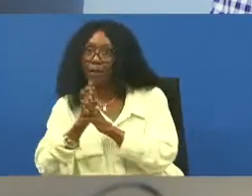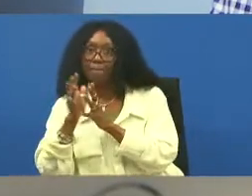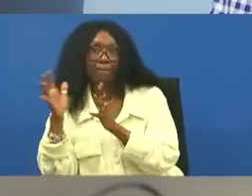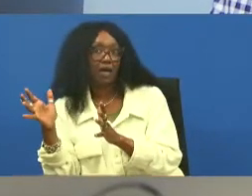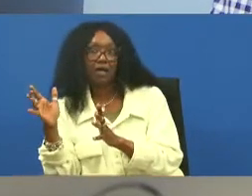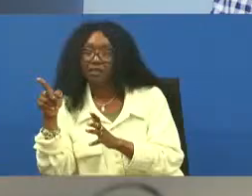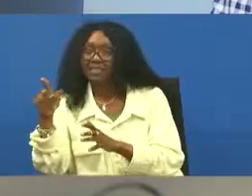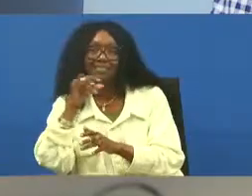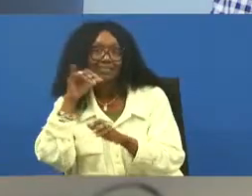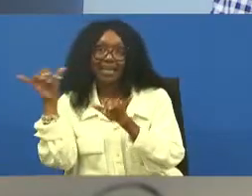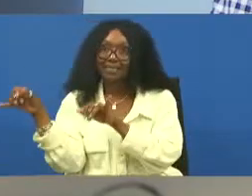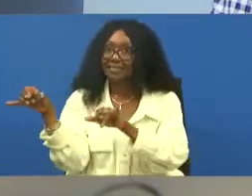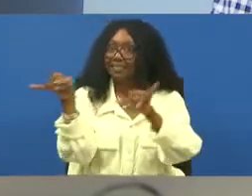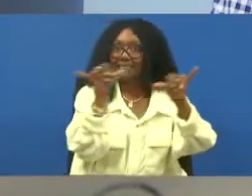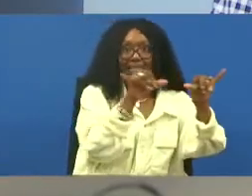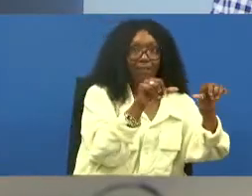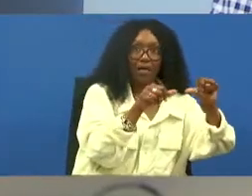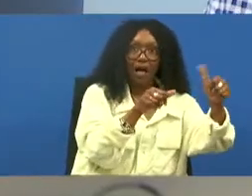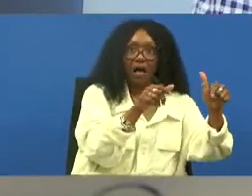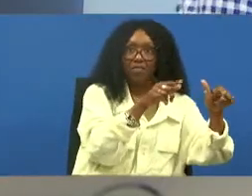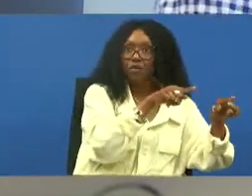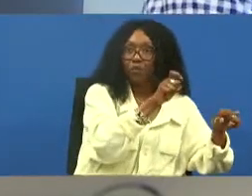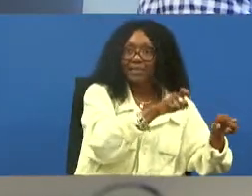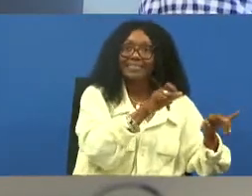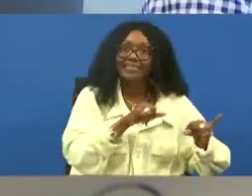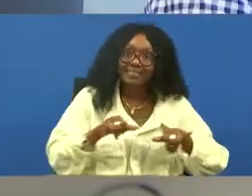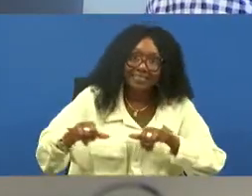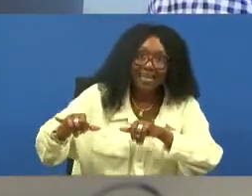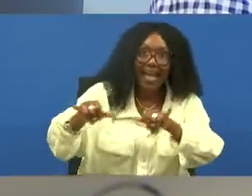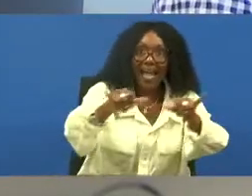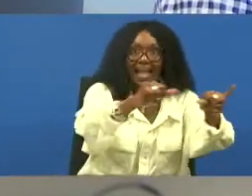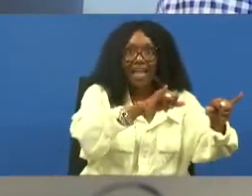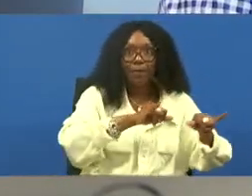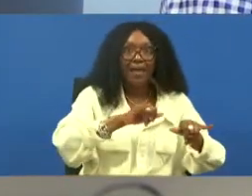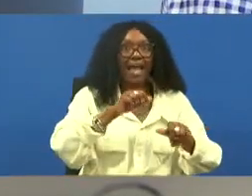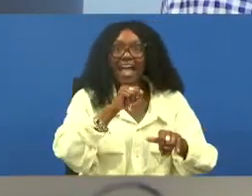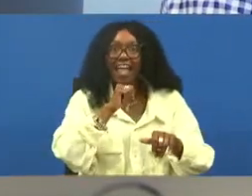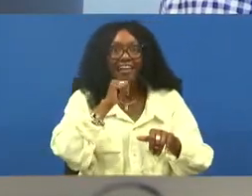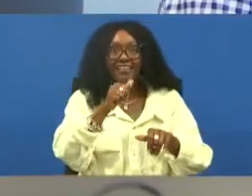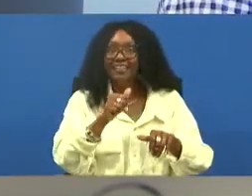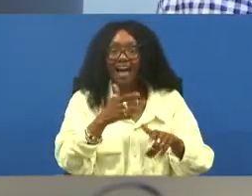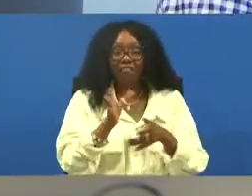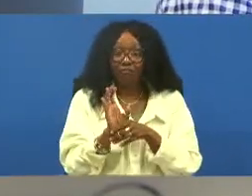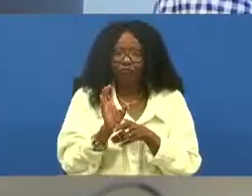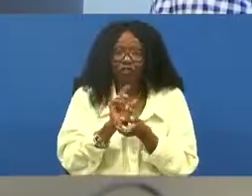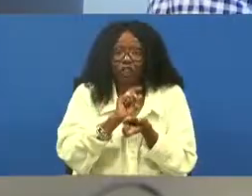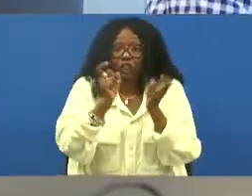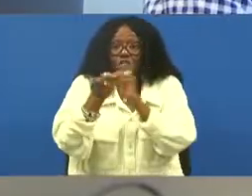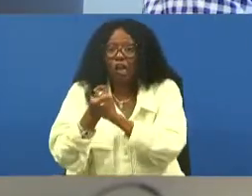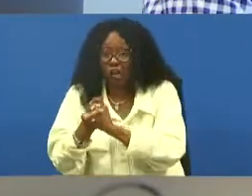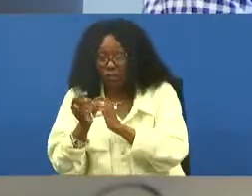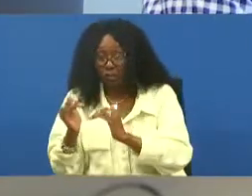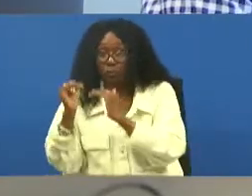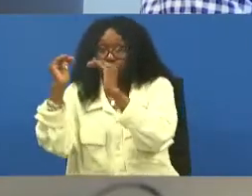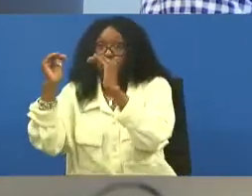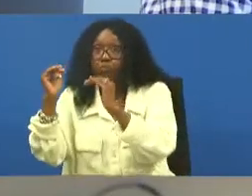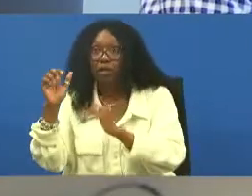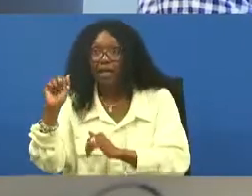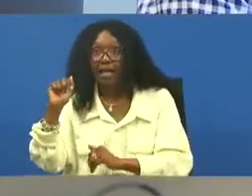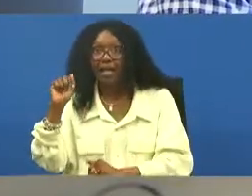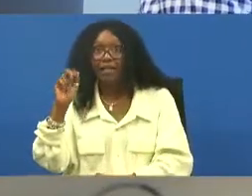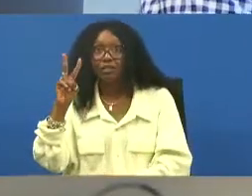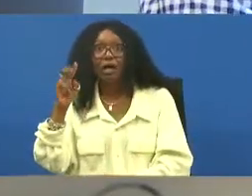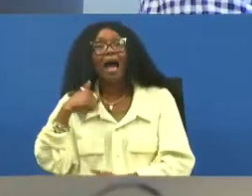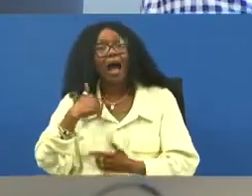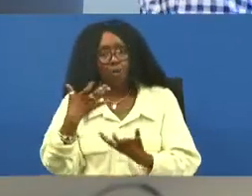make sure we're staying compatible with this community and not really force-feeding zoning into our community. Because one thing for me, I'm pro-development, right? I